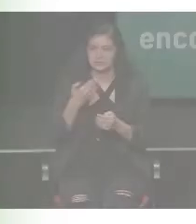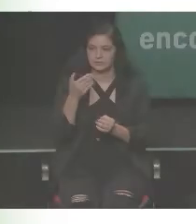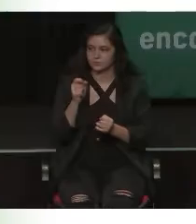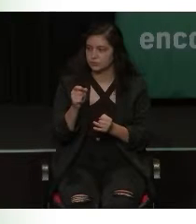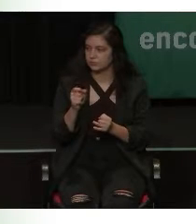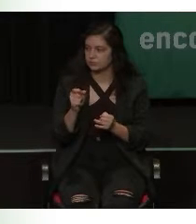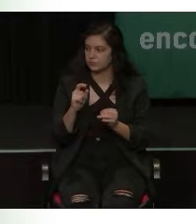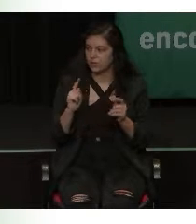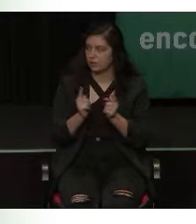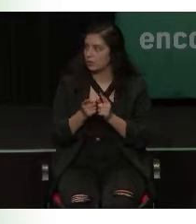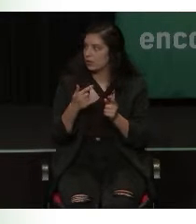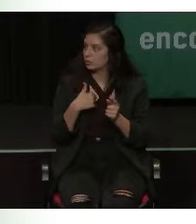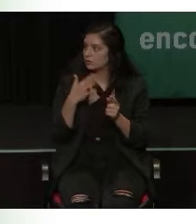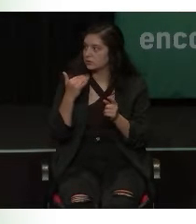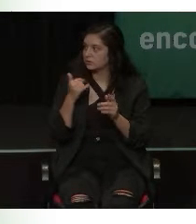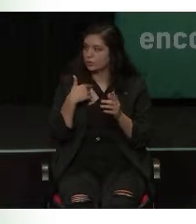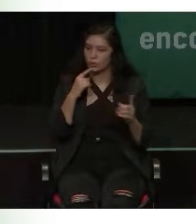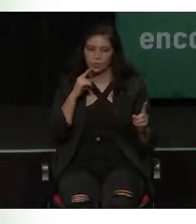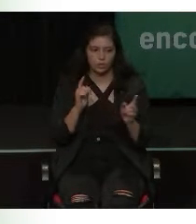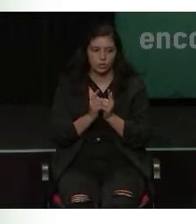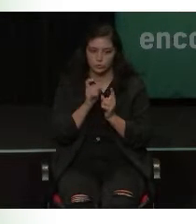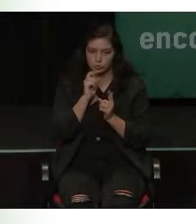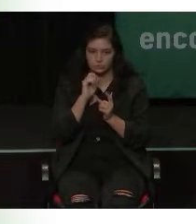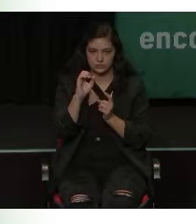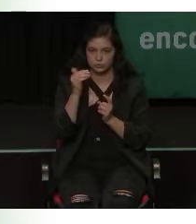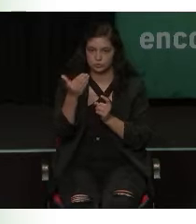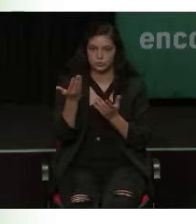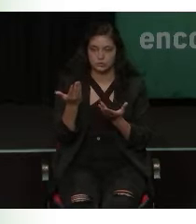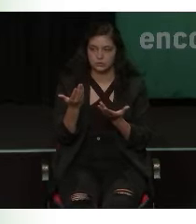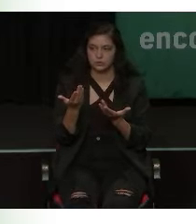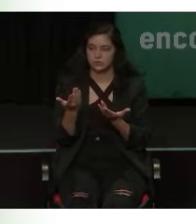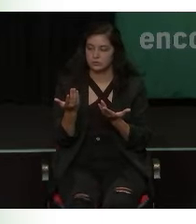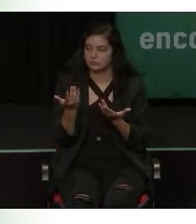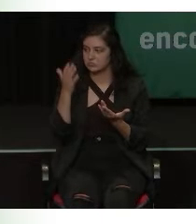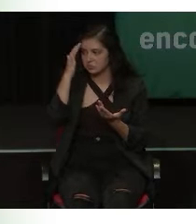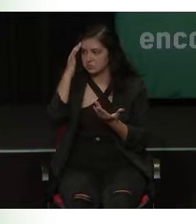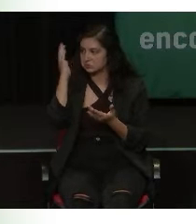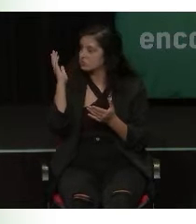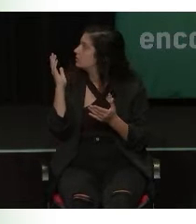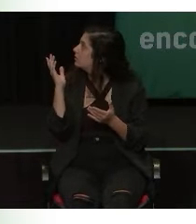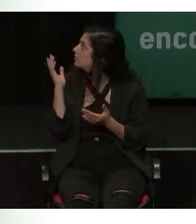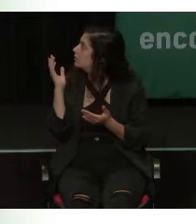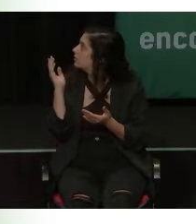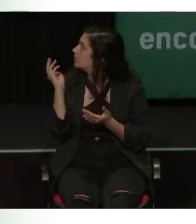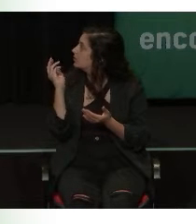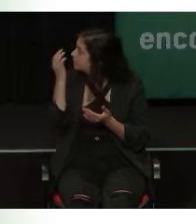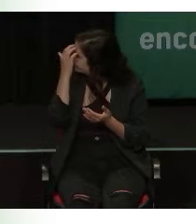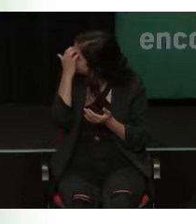by COVID-19, an exhibition of virtual reality. I will try to be as short as possible.